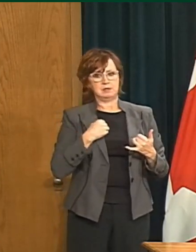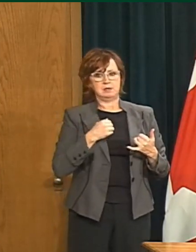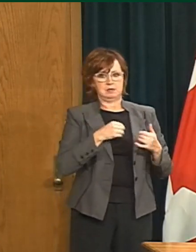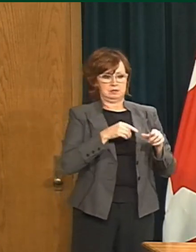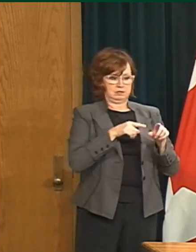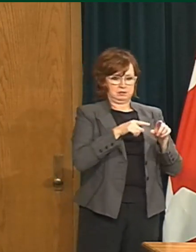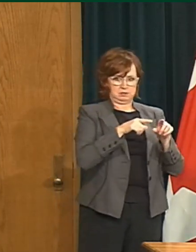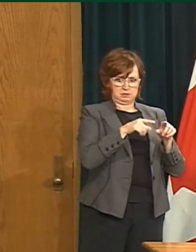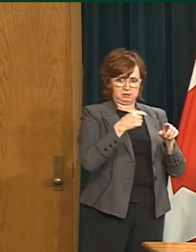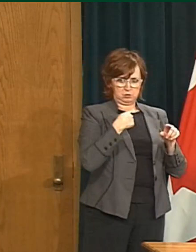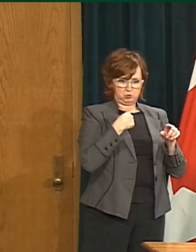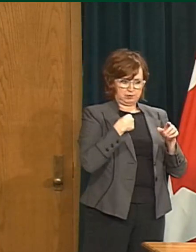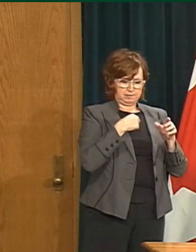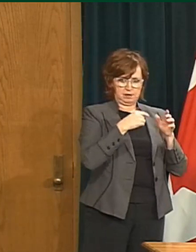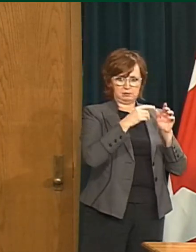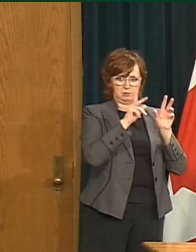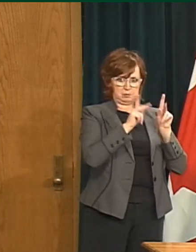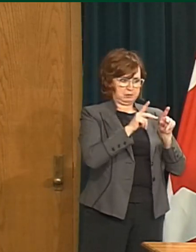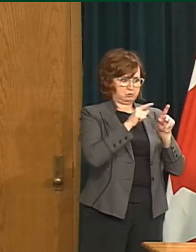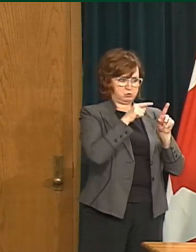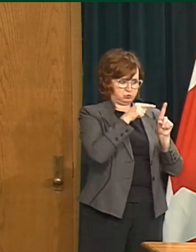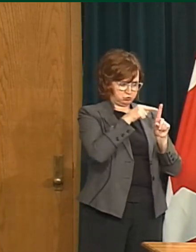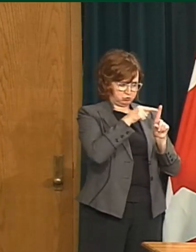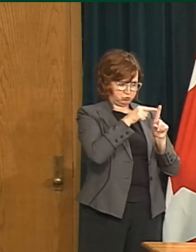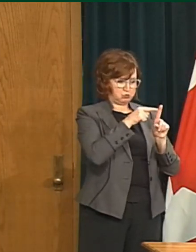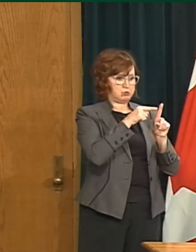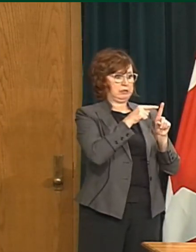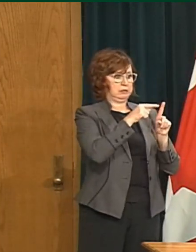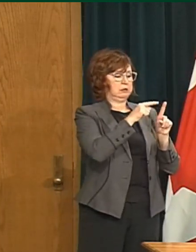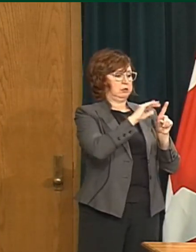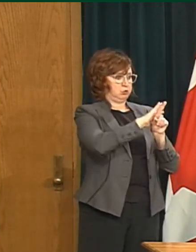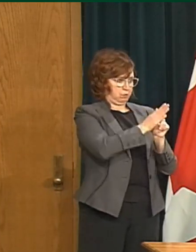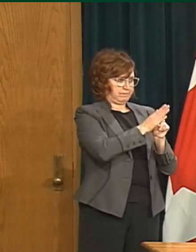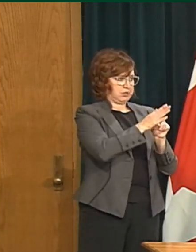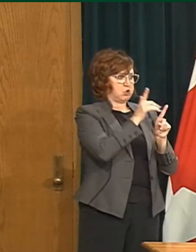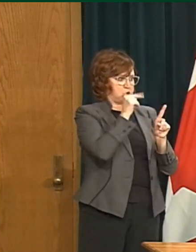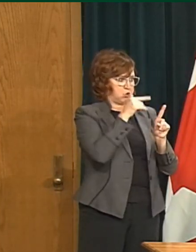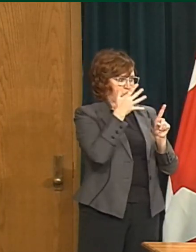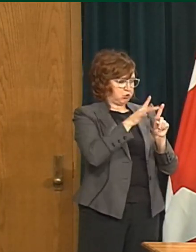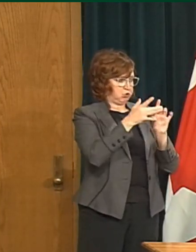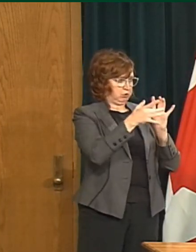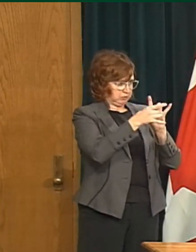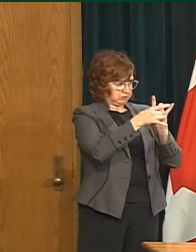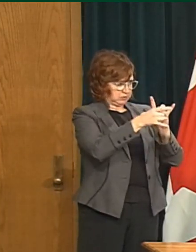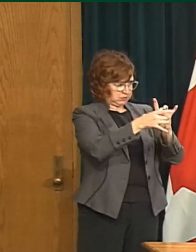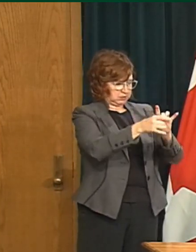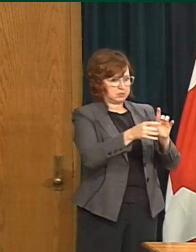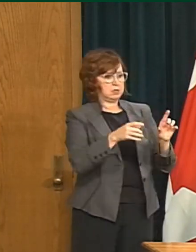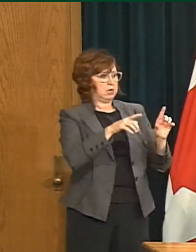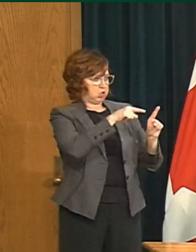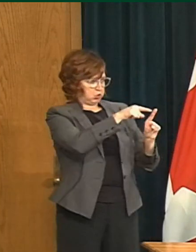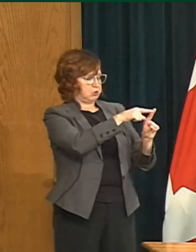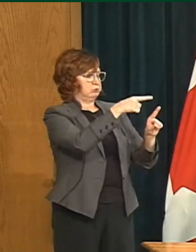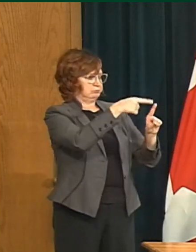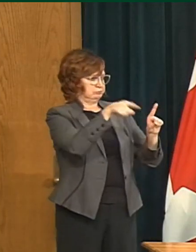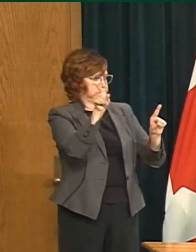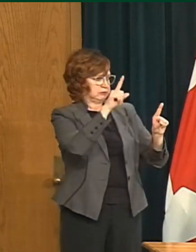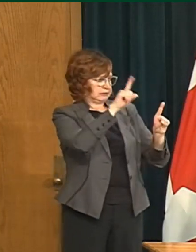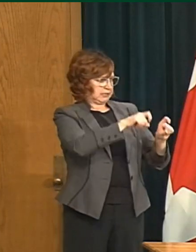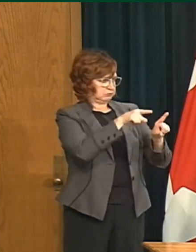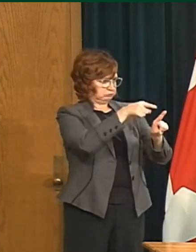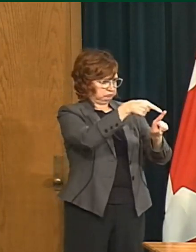numbers with the contact tracing. So as we find our way through the next number of days to ensure that if we have